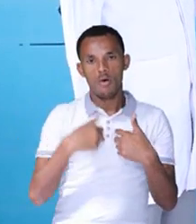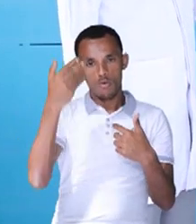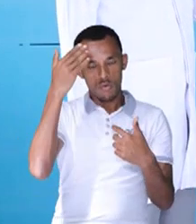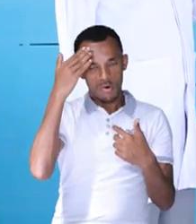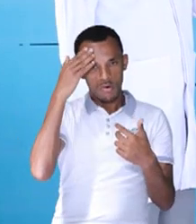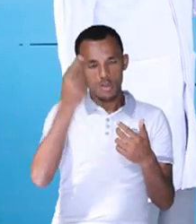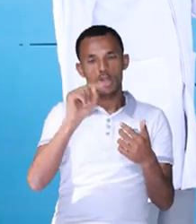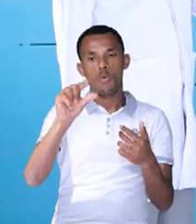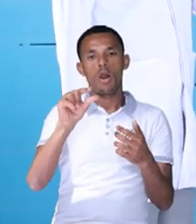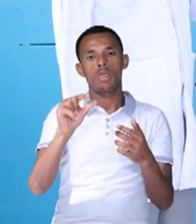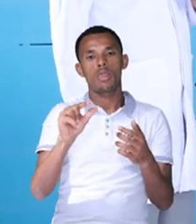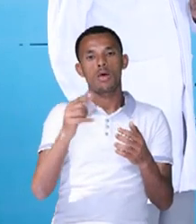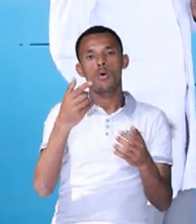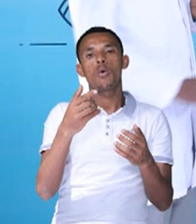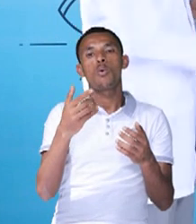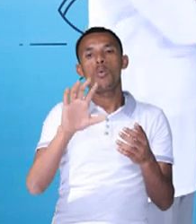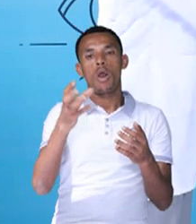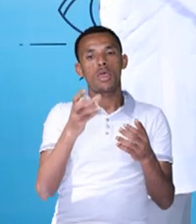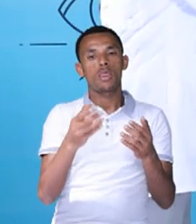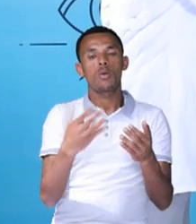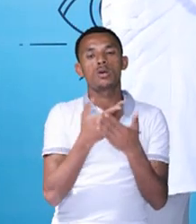know the quadrant where they are found.